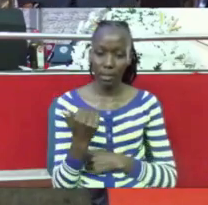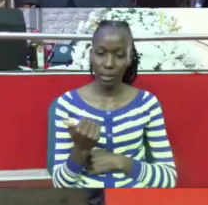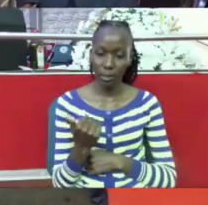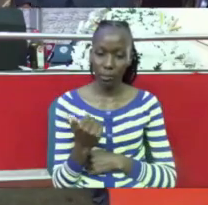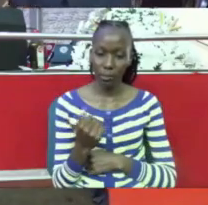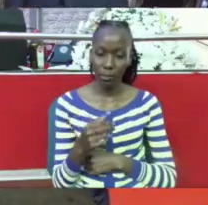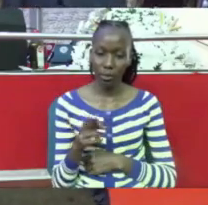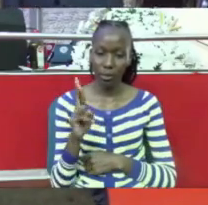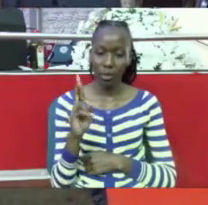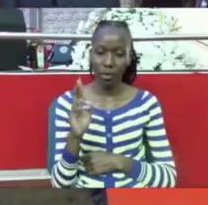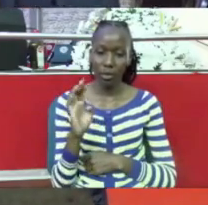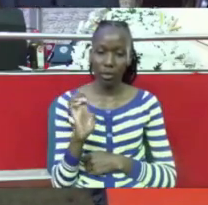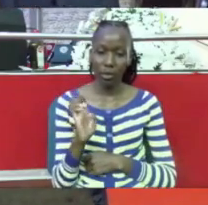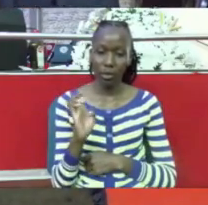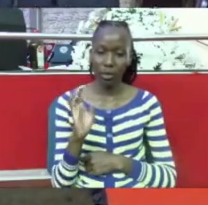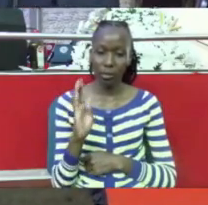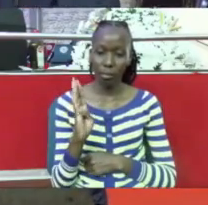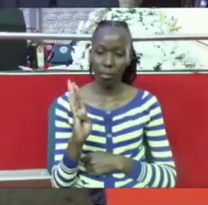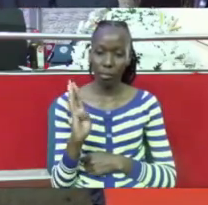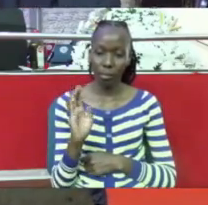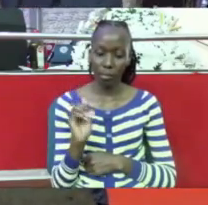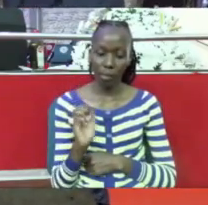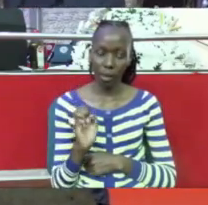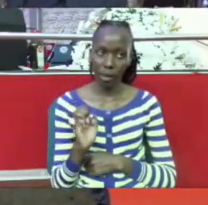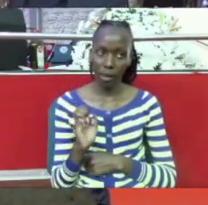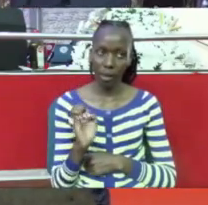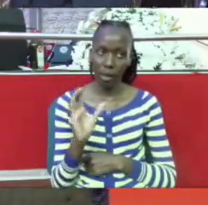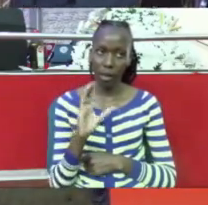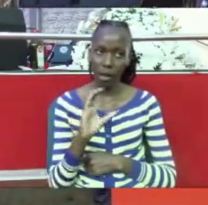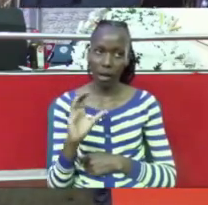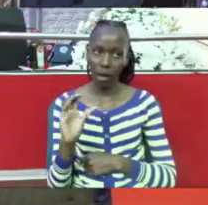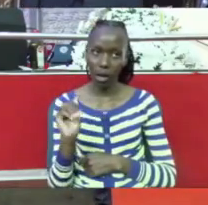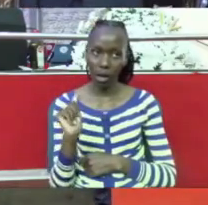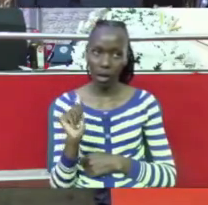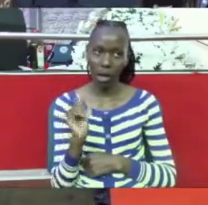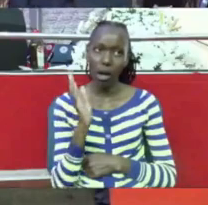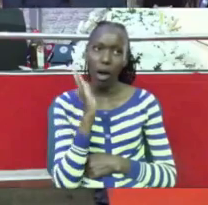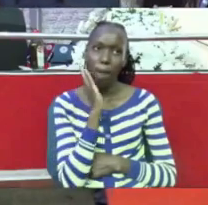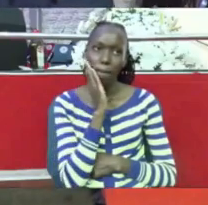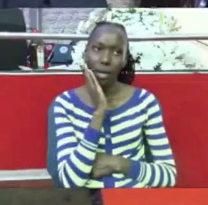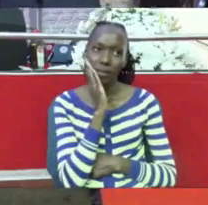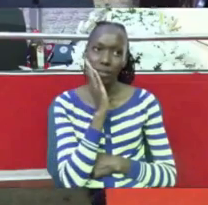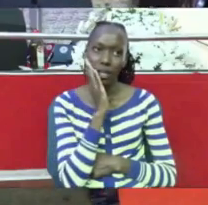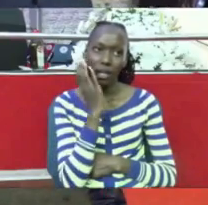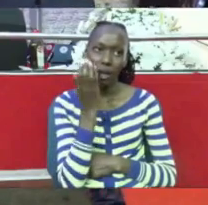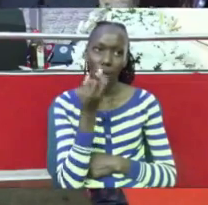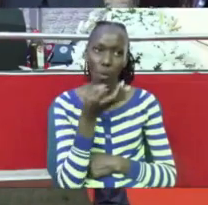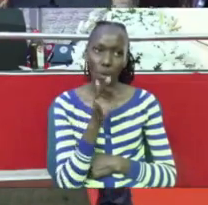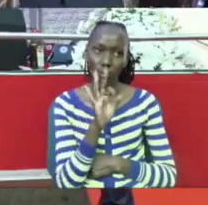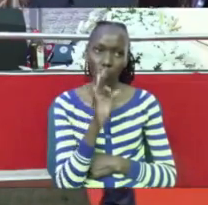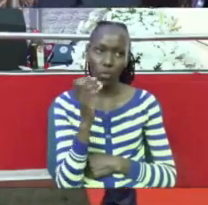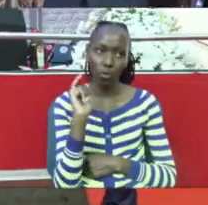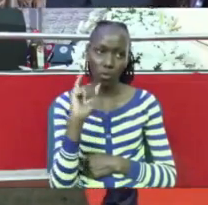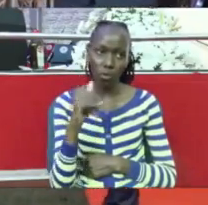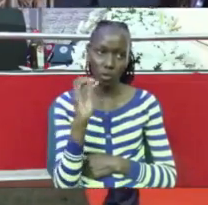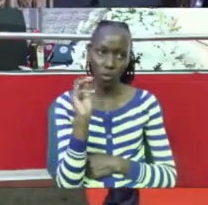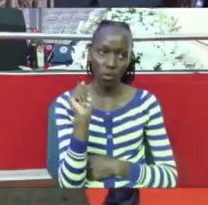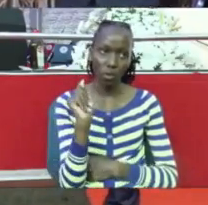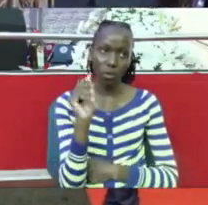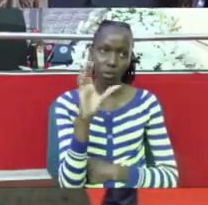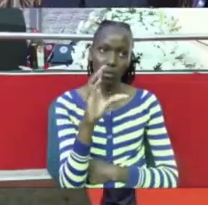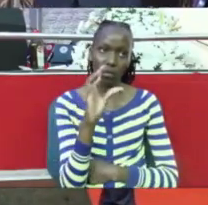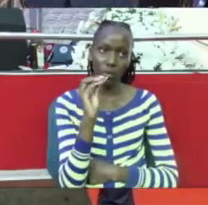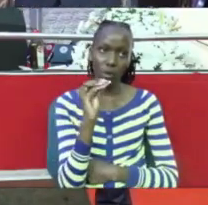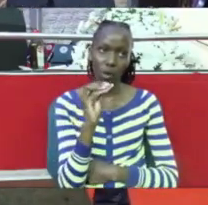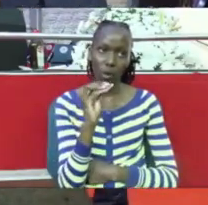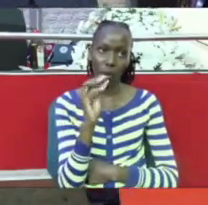much. Kwa sababu Rebecca alimpenda Yakobo sana. And she overheard the conversation between Isaac and Esau. Na alisikia kwa mbali mazungumzo